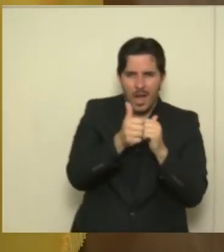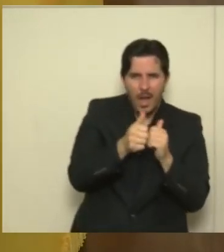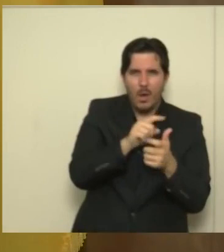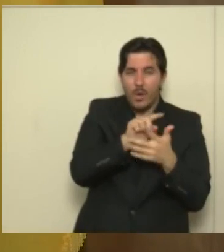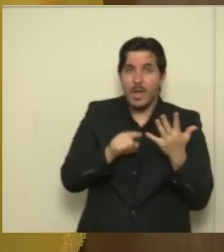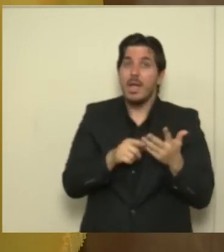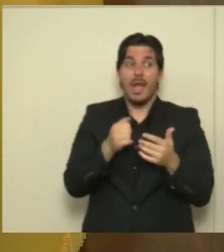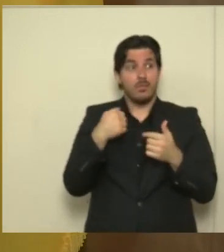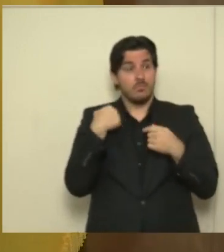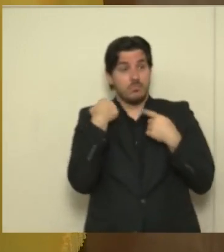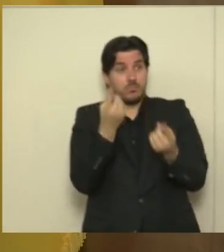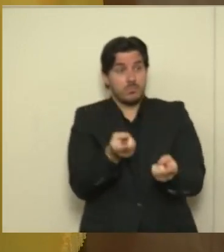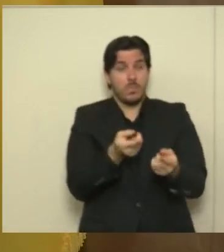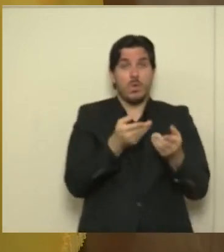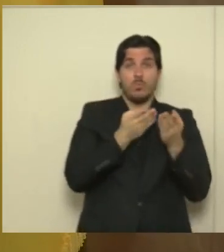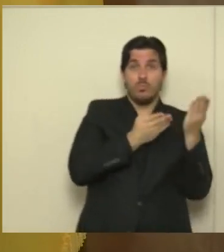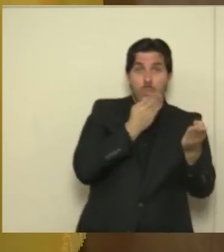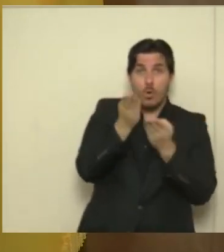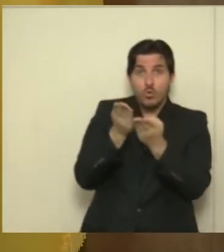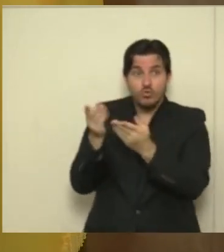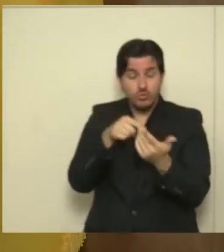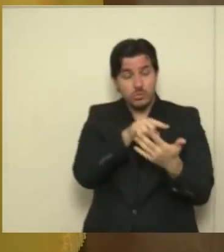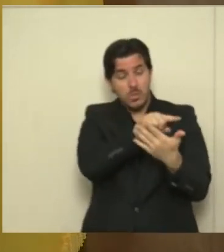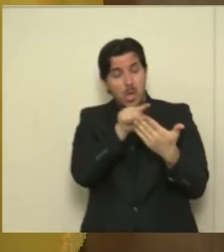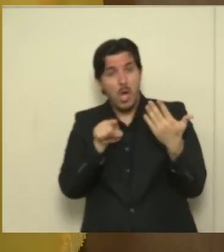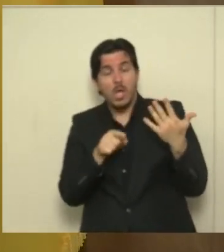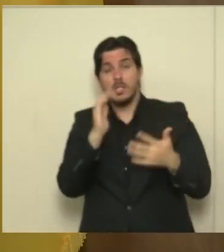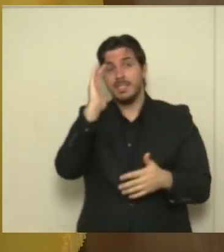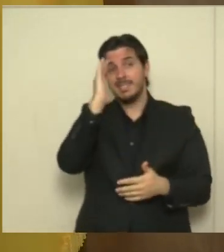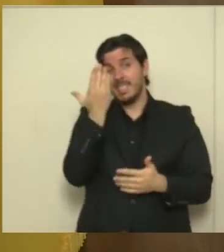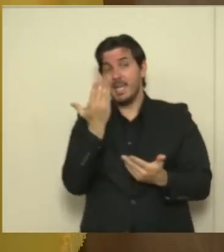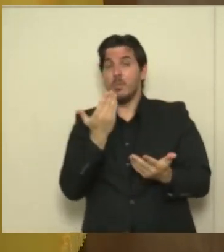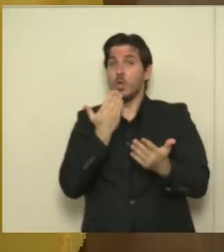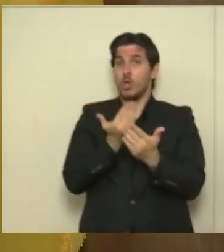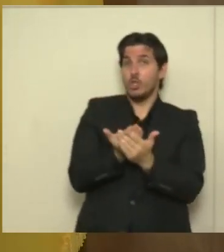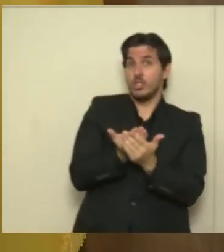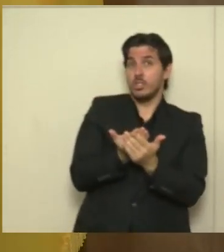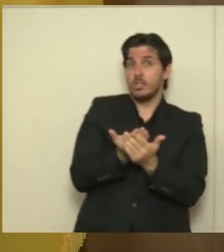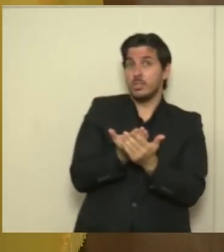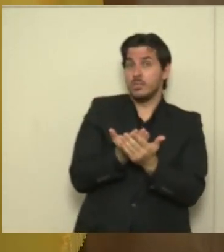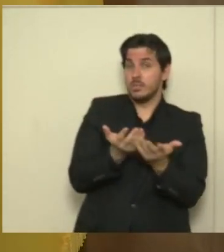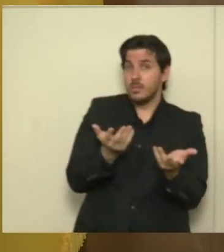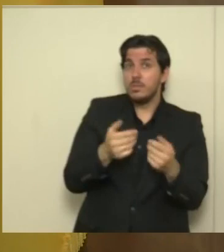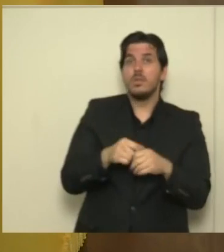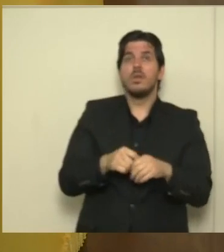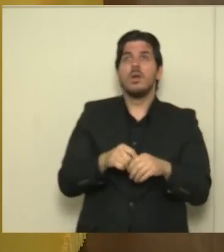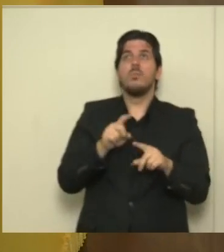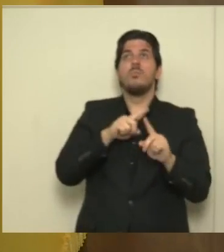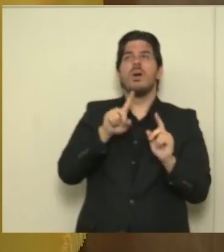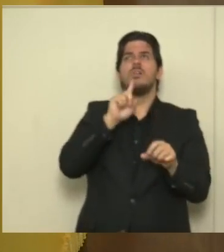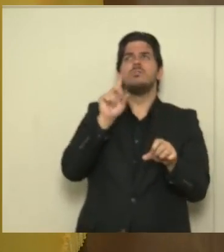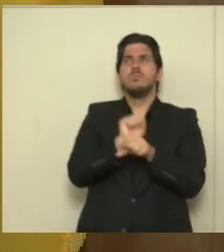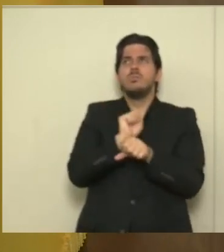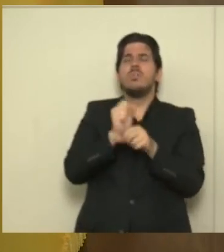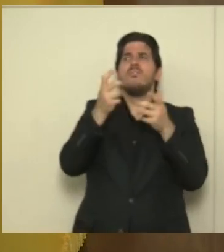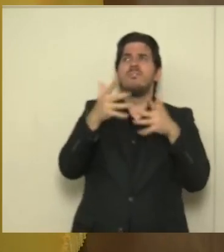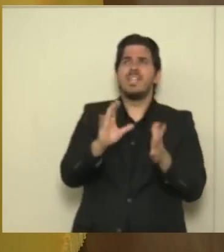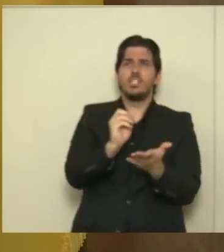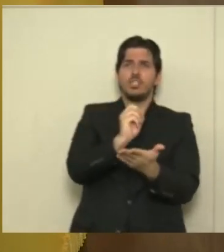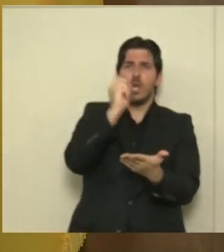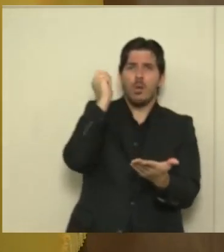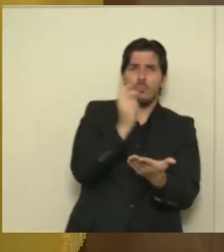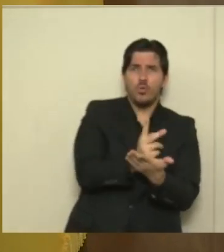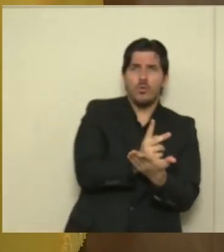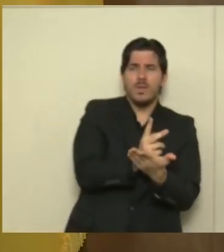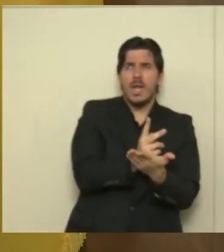good and sound to us. That part, while I don't know that we've actually approved, I think we might have, but I want to be careful